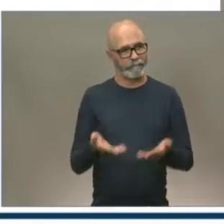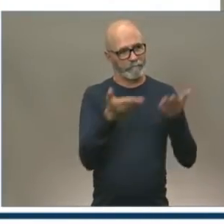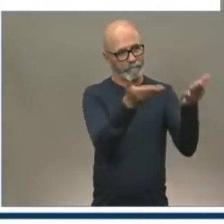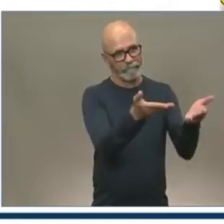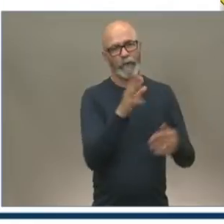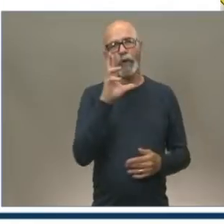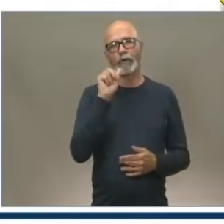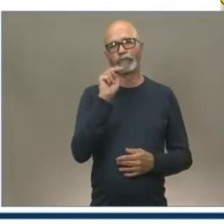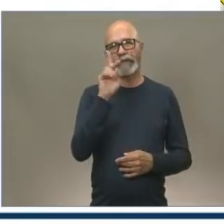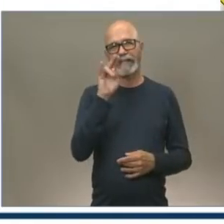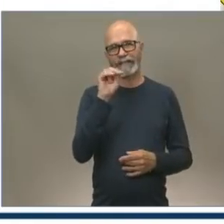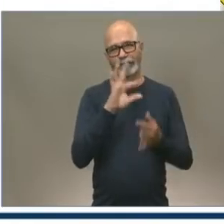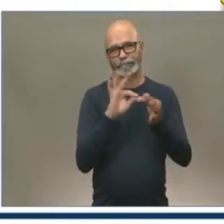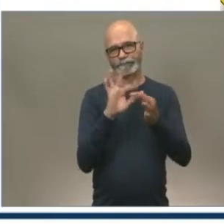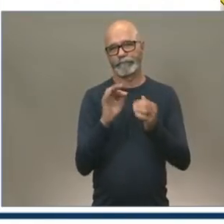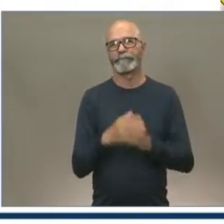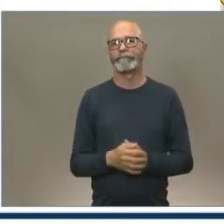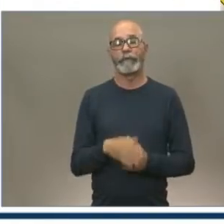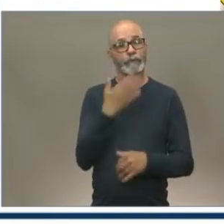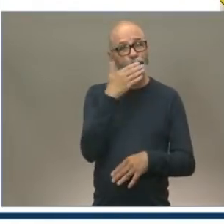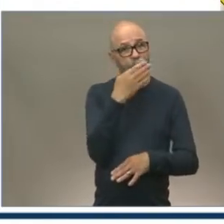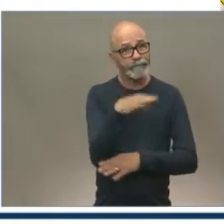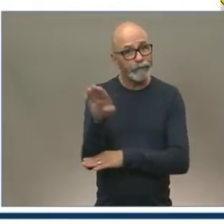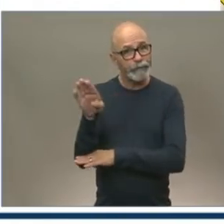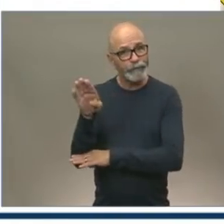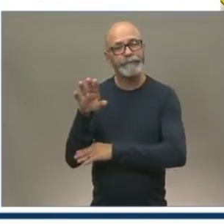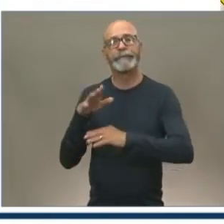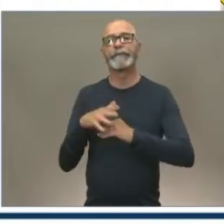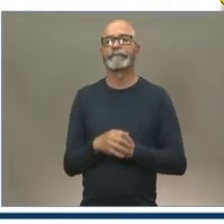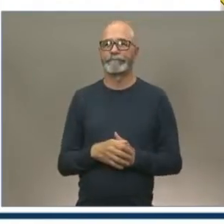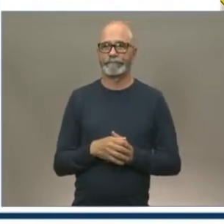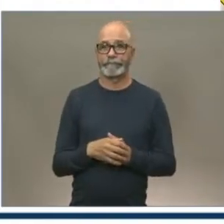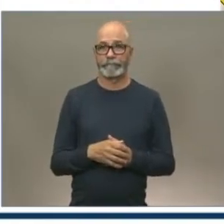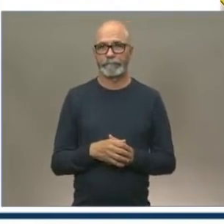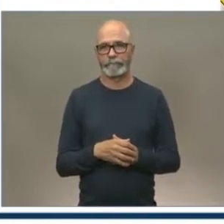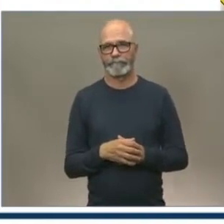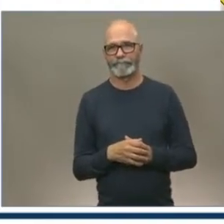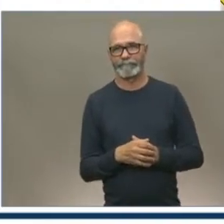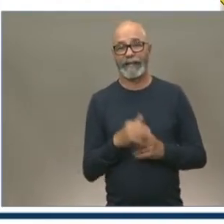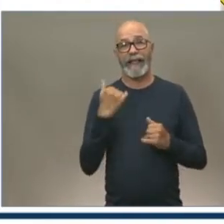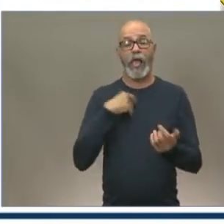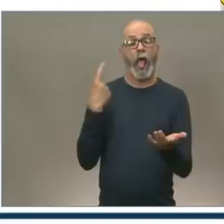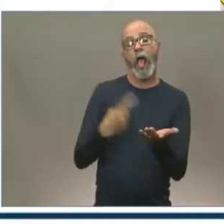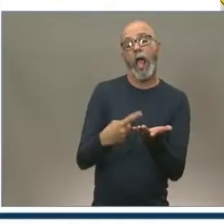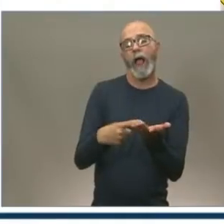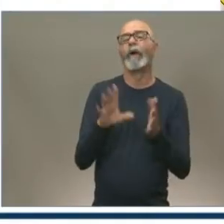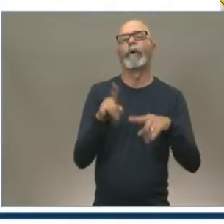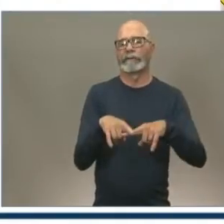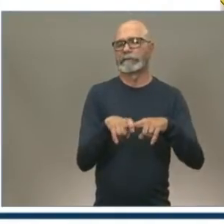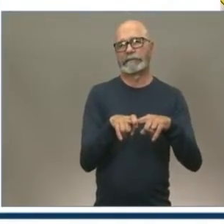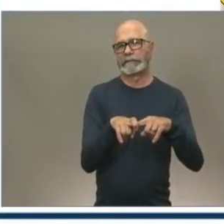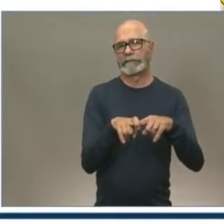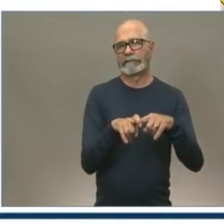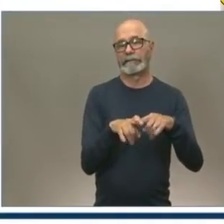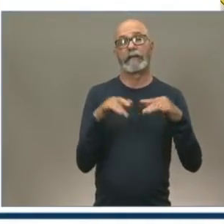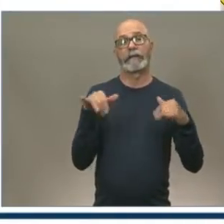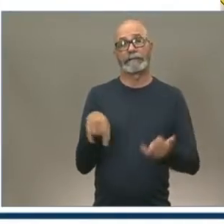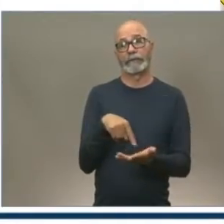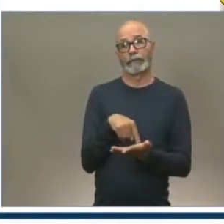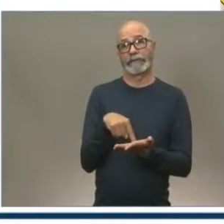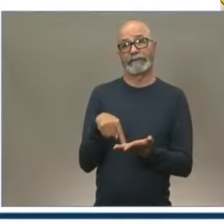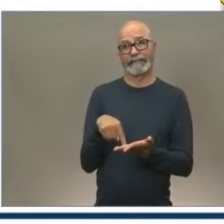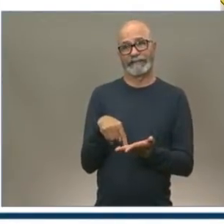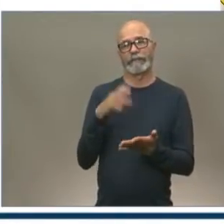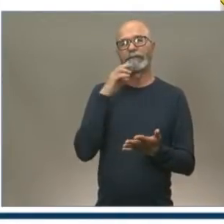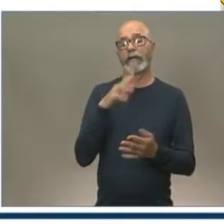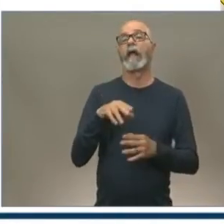ahead. Thank you. Good afternoon, everyone. Before I get into the briefing, I just want to recognize that this week is National Volunteer Week, and